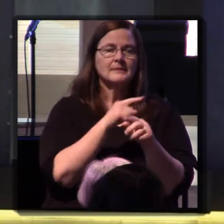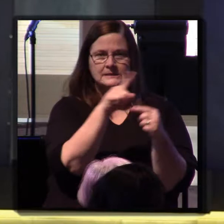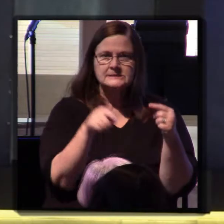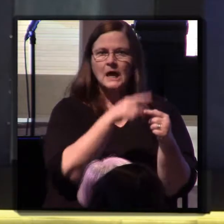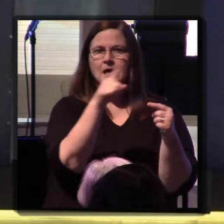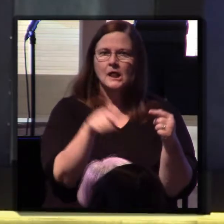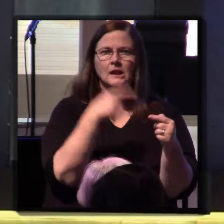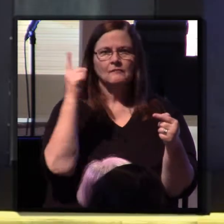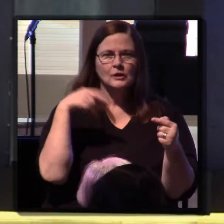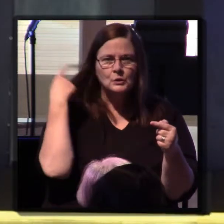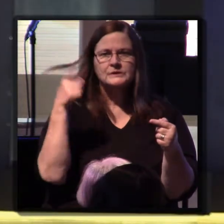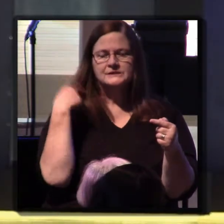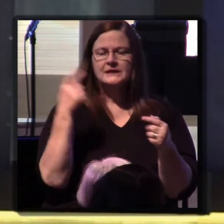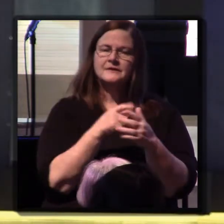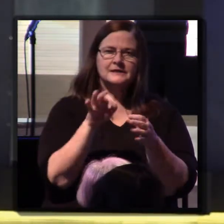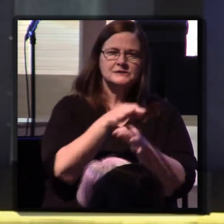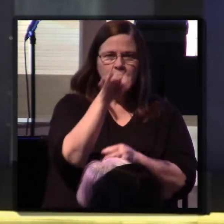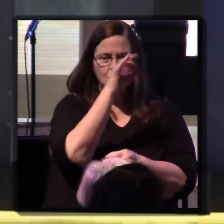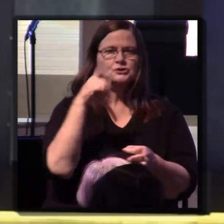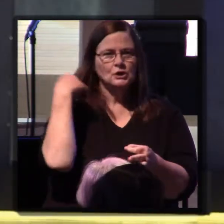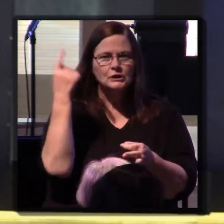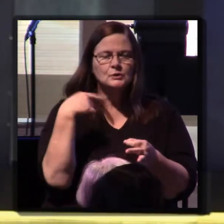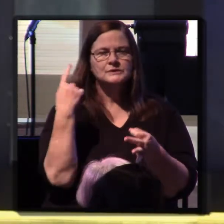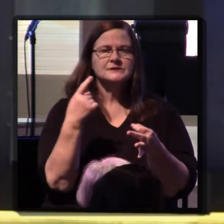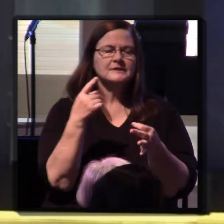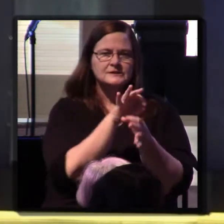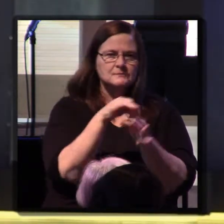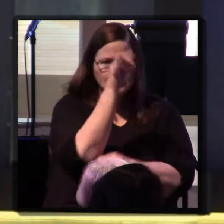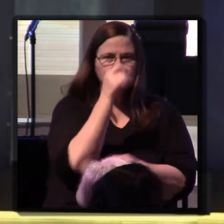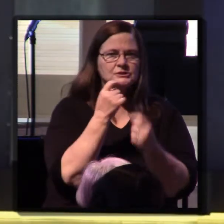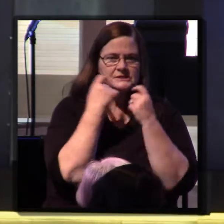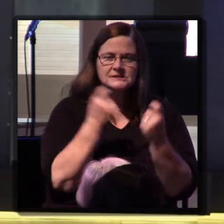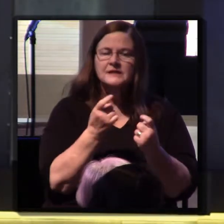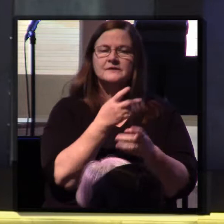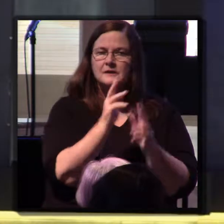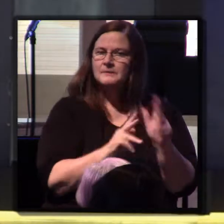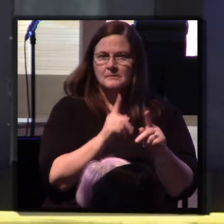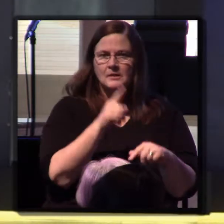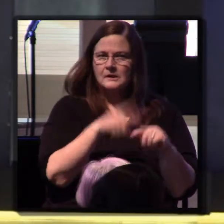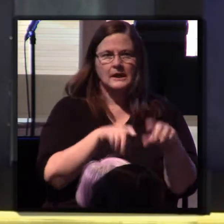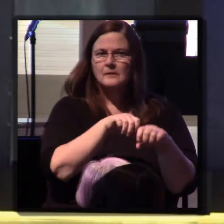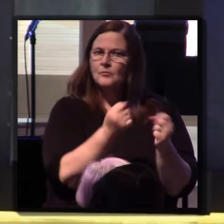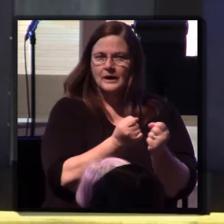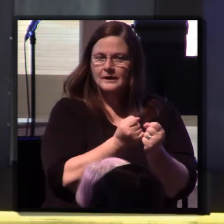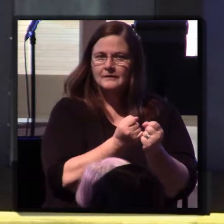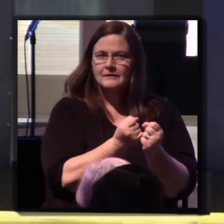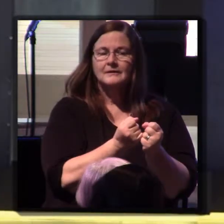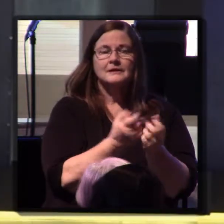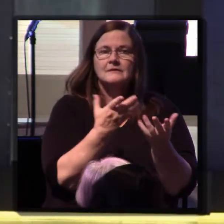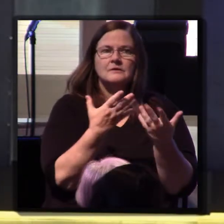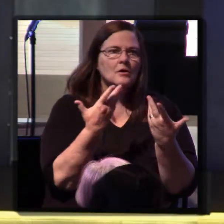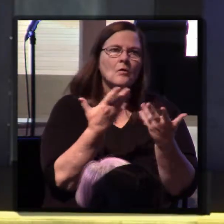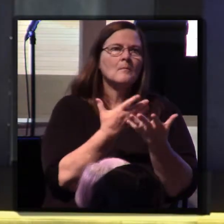Nazareth, then you will be freed from that cycle of lunacy, that spiritual cycle of sin that cannot